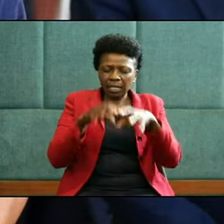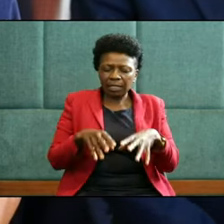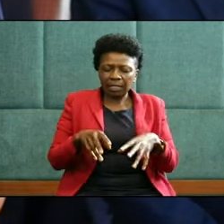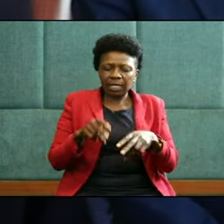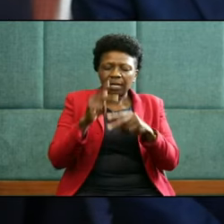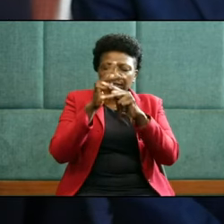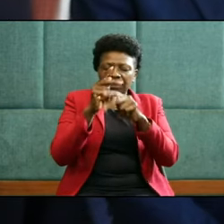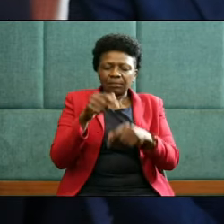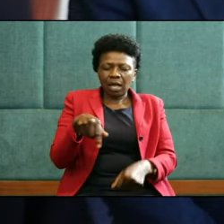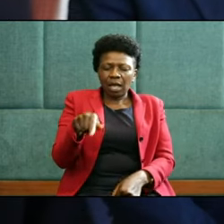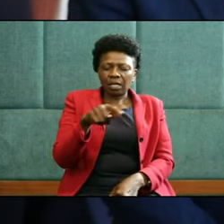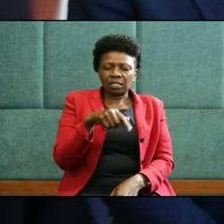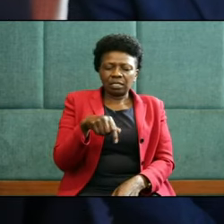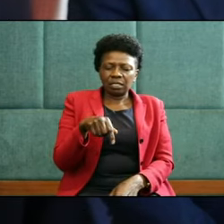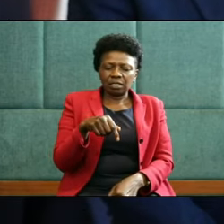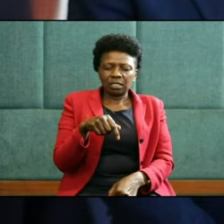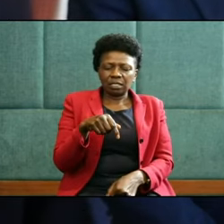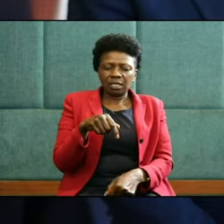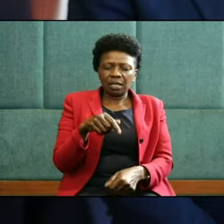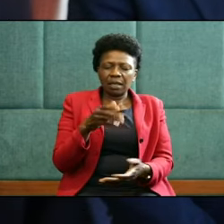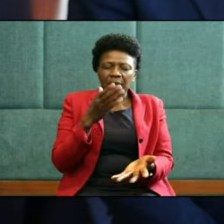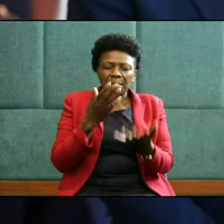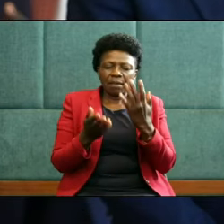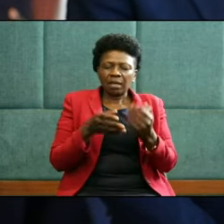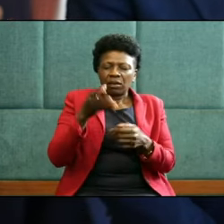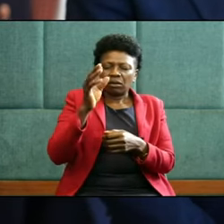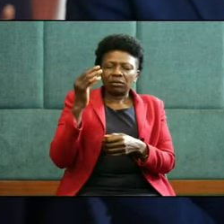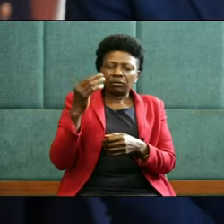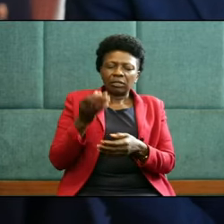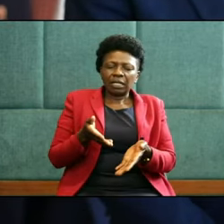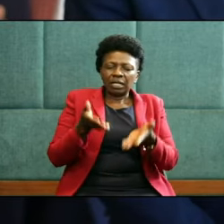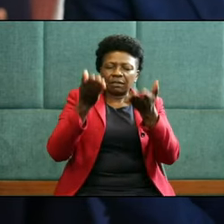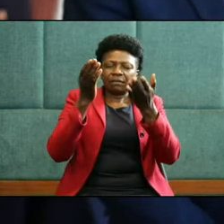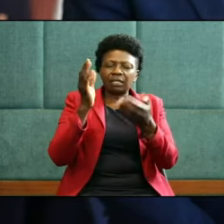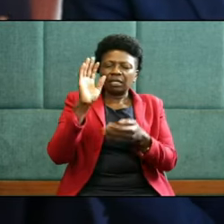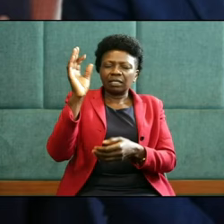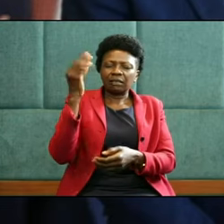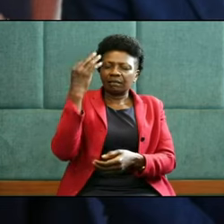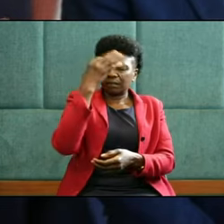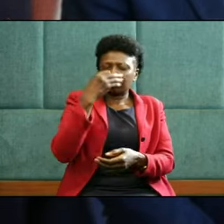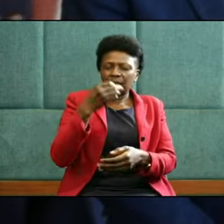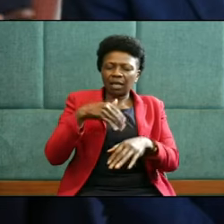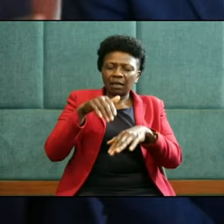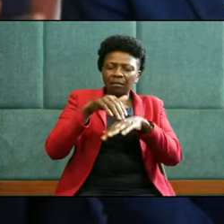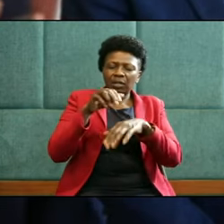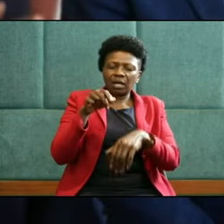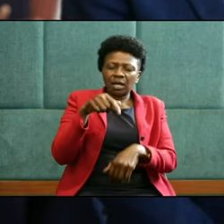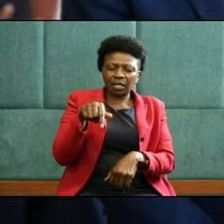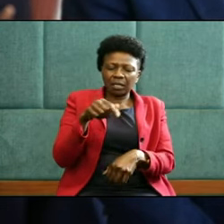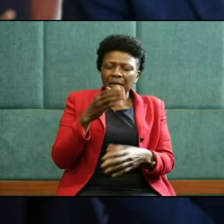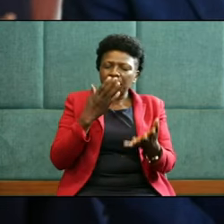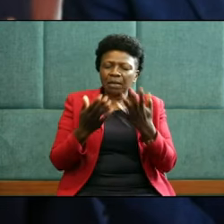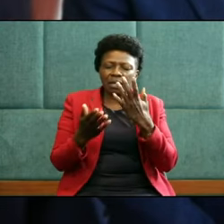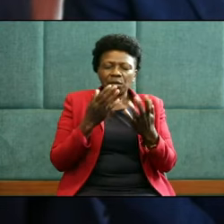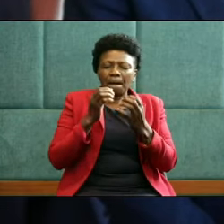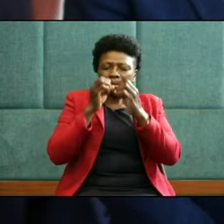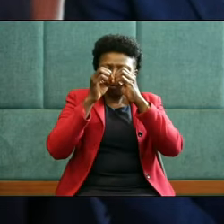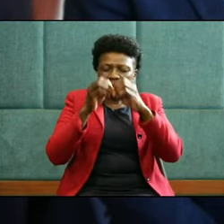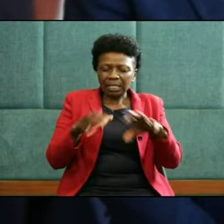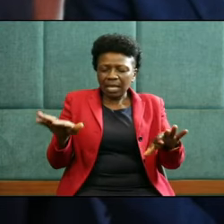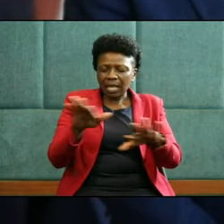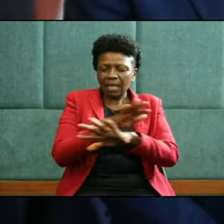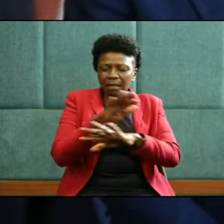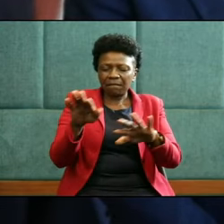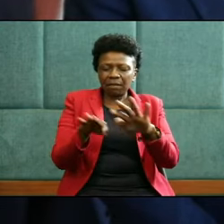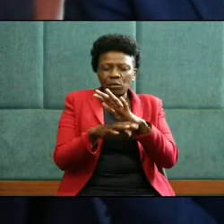us. May the God of heaven lift up his face upon us and be gracious to us. And Lord, may you bless everybody